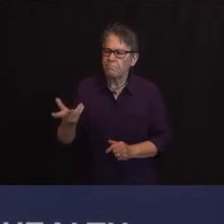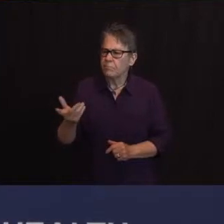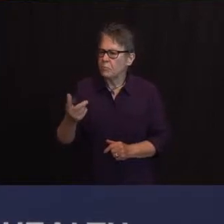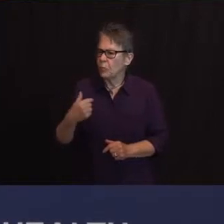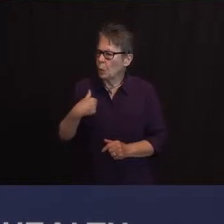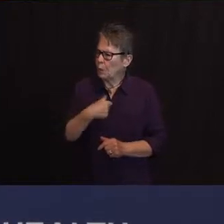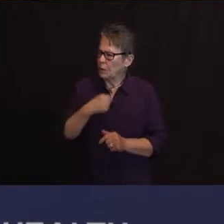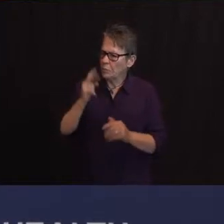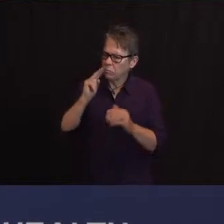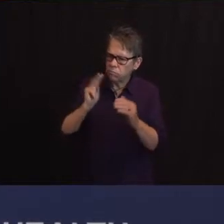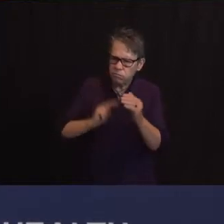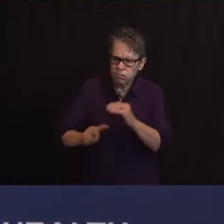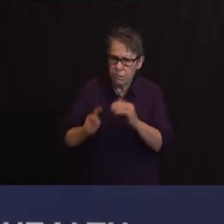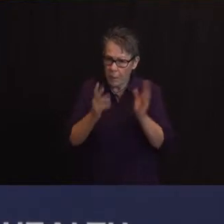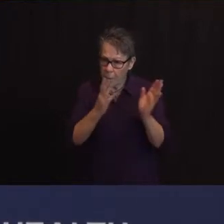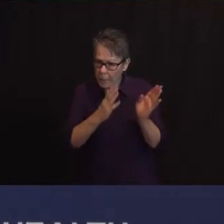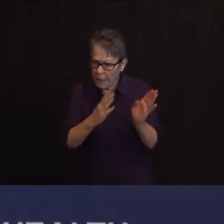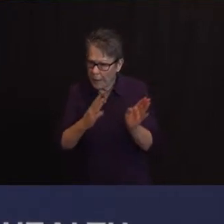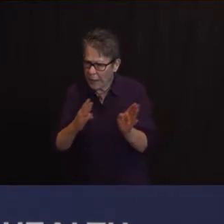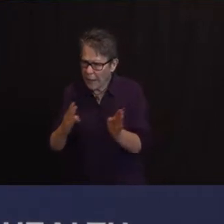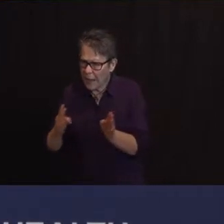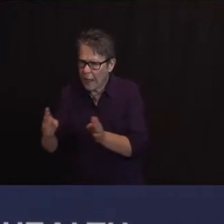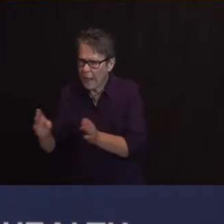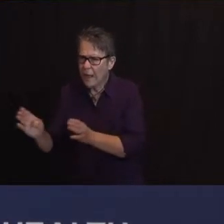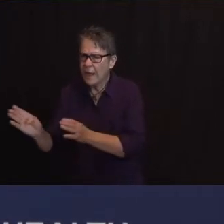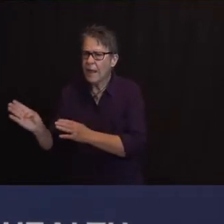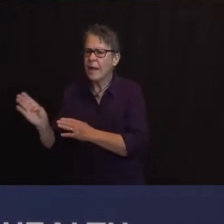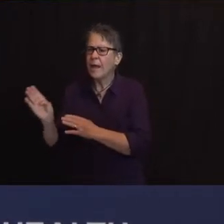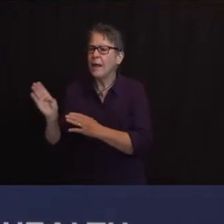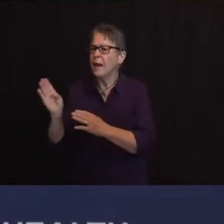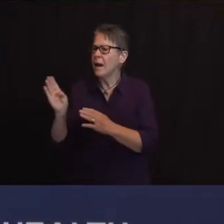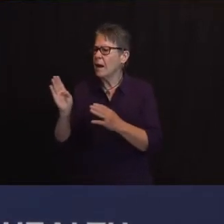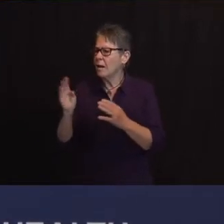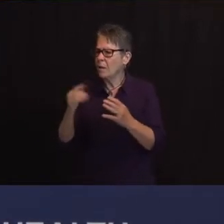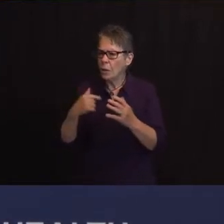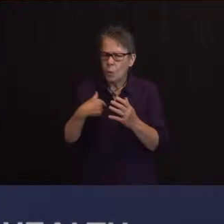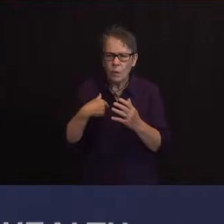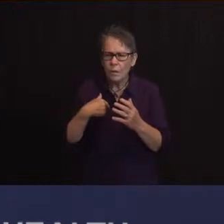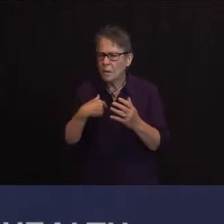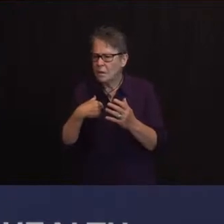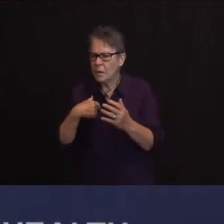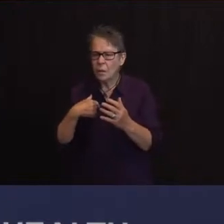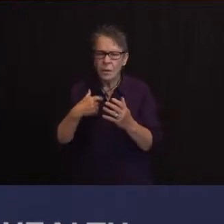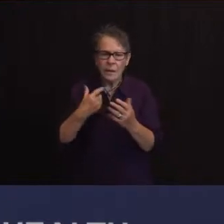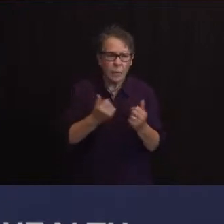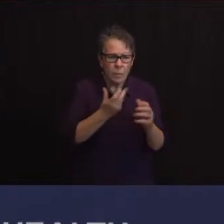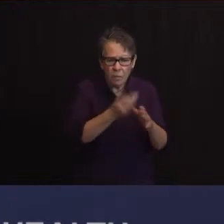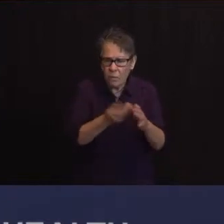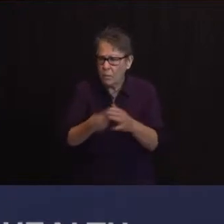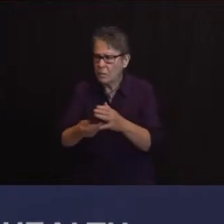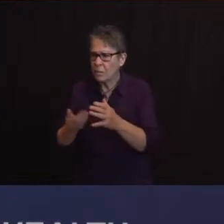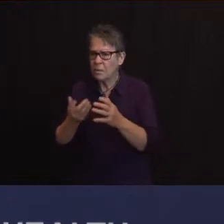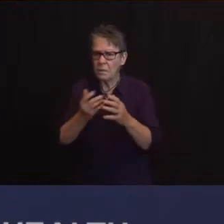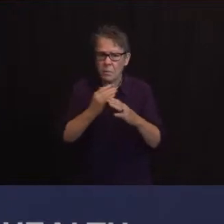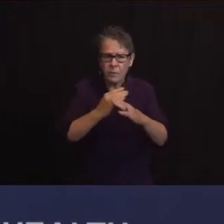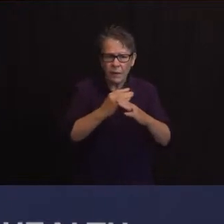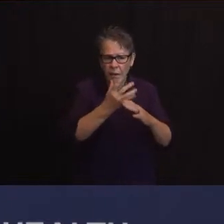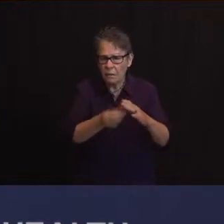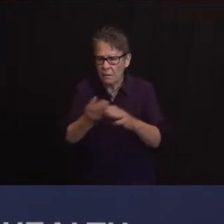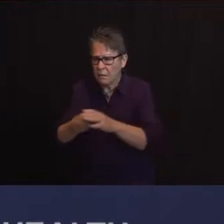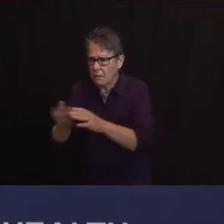I personally am not of the opinion that the anti-vax block is going to be significant enough to come